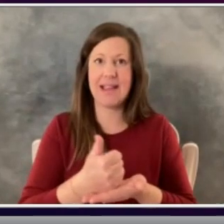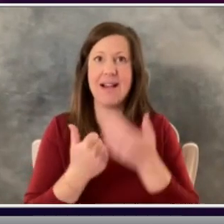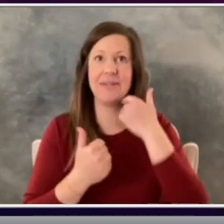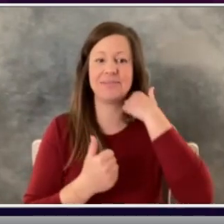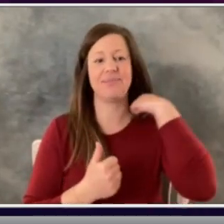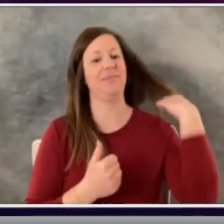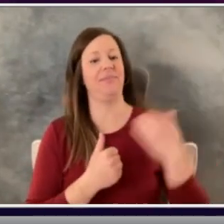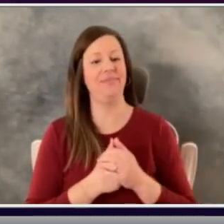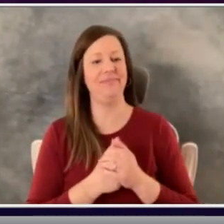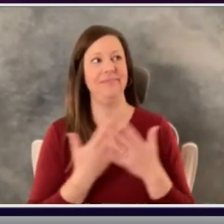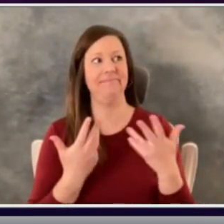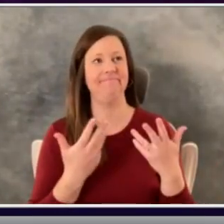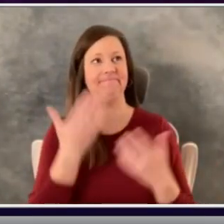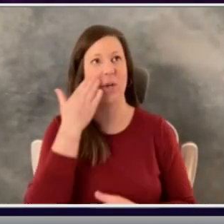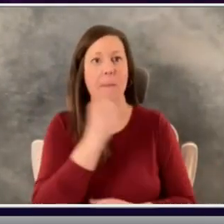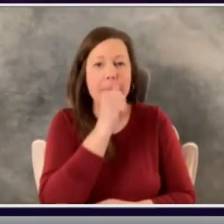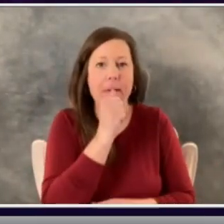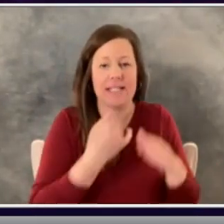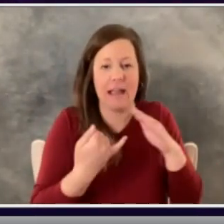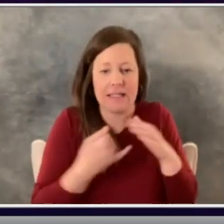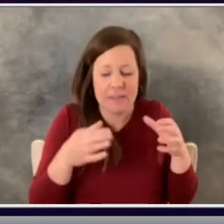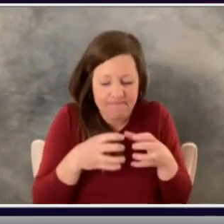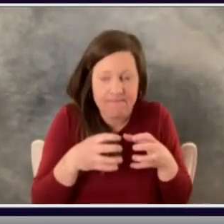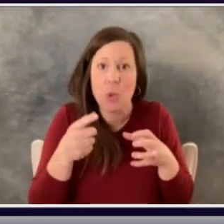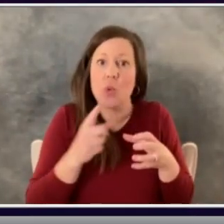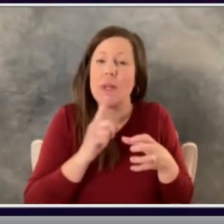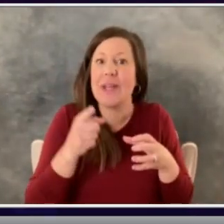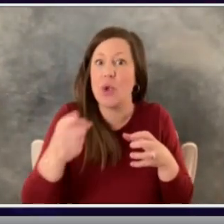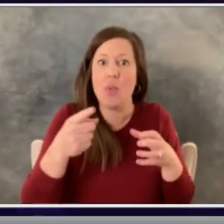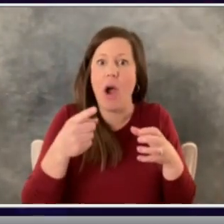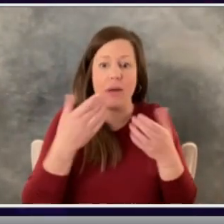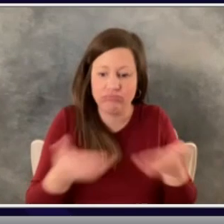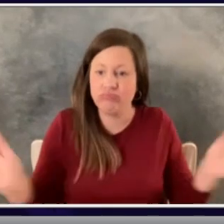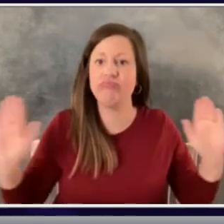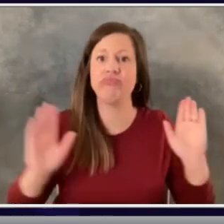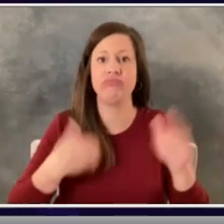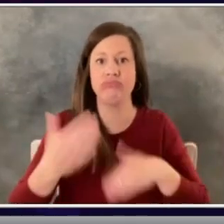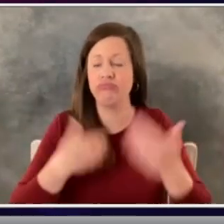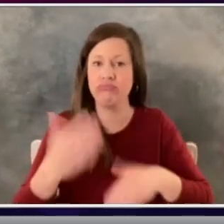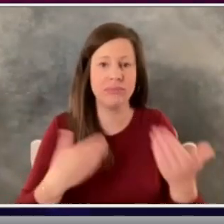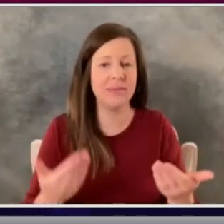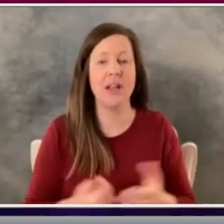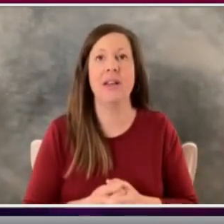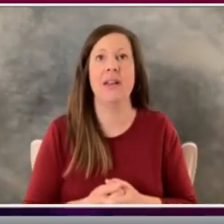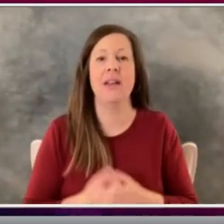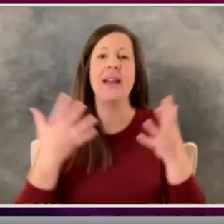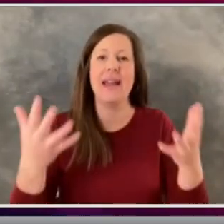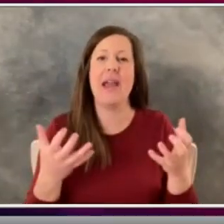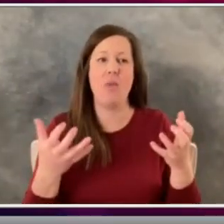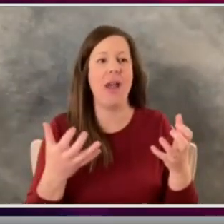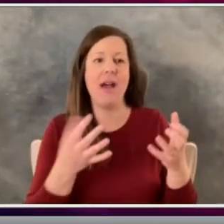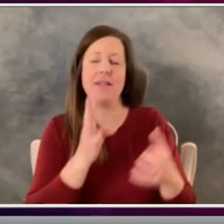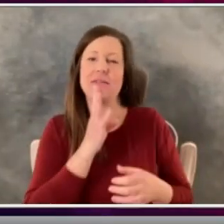of privacy and isolation that so many of us feel when we first embark on this journey. And I want to bring in Dr. Burns and